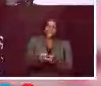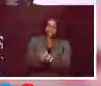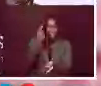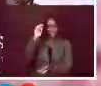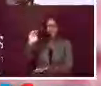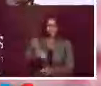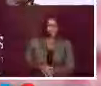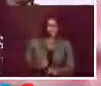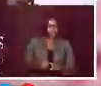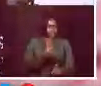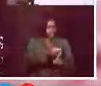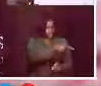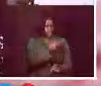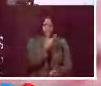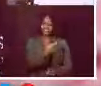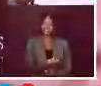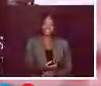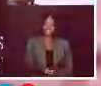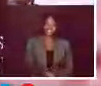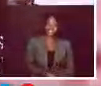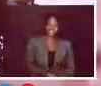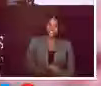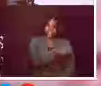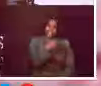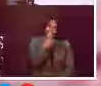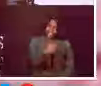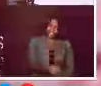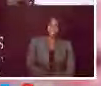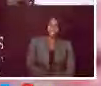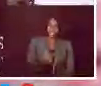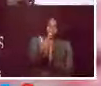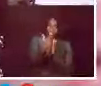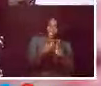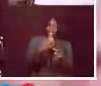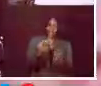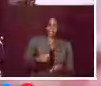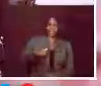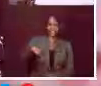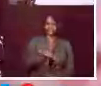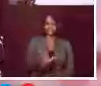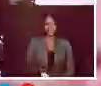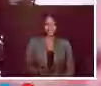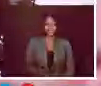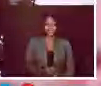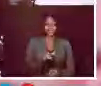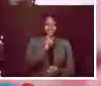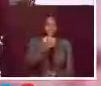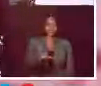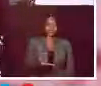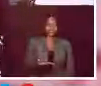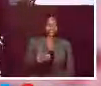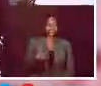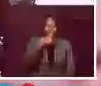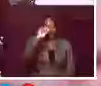but he has mentioned it. That's why I'm referring. He mentioned it. He listed the names, our senior members. Else I know how to control